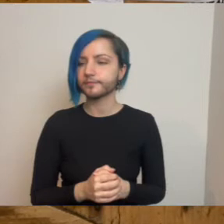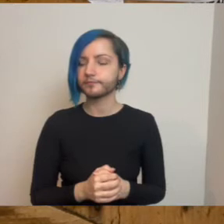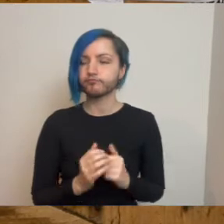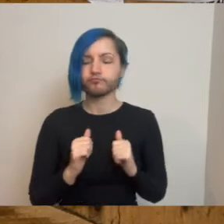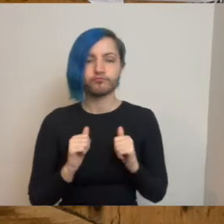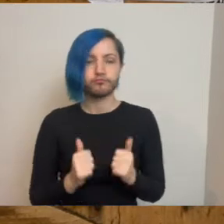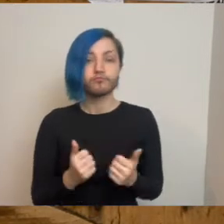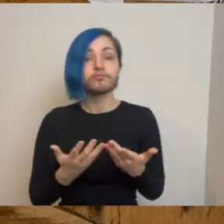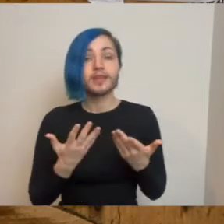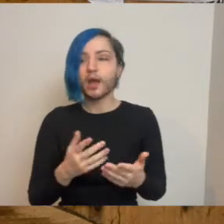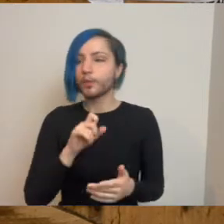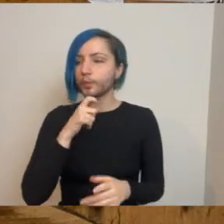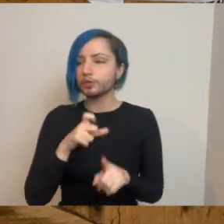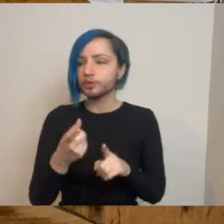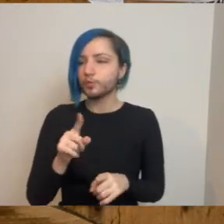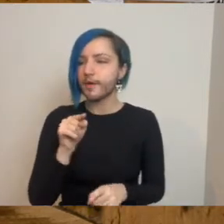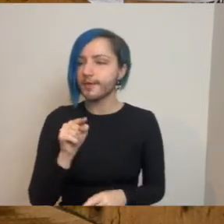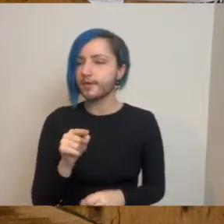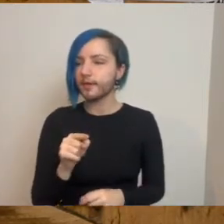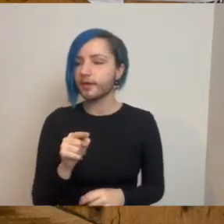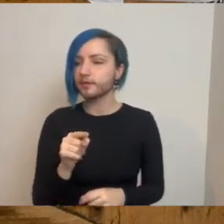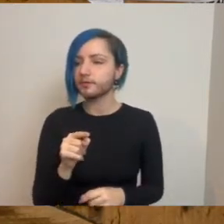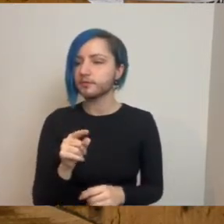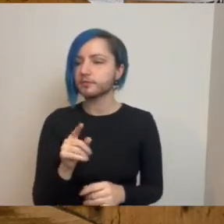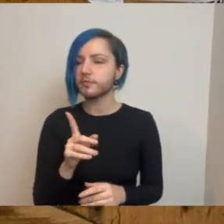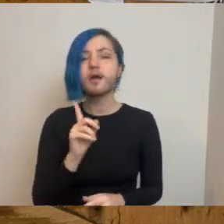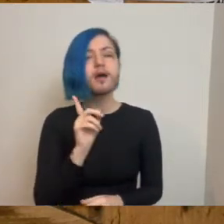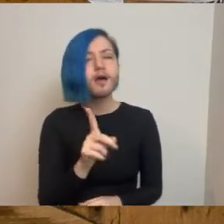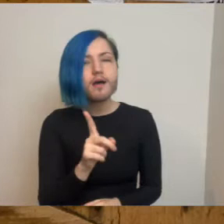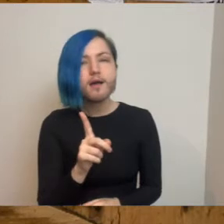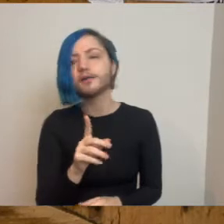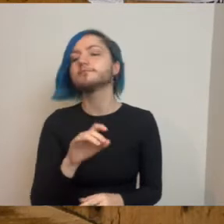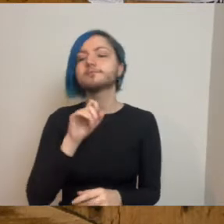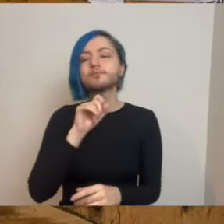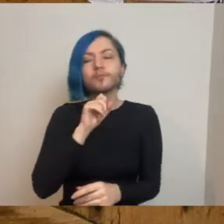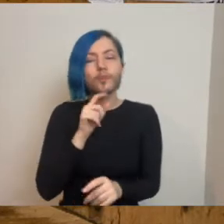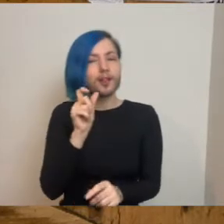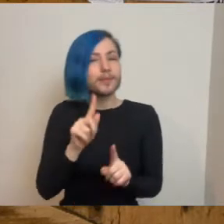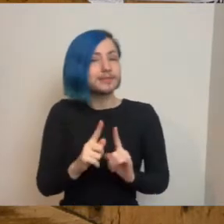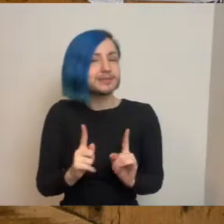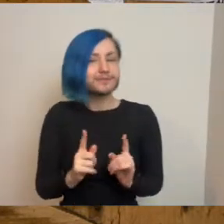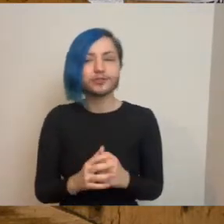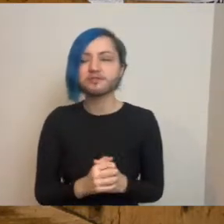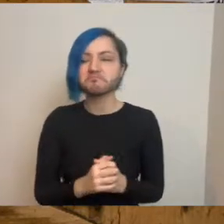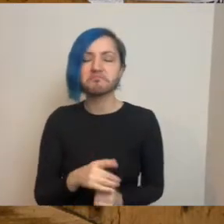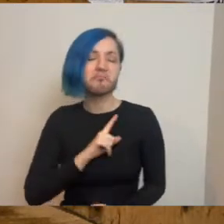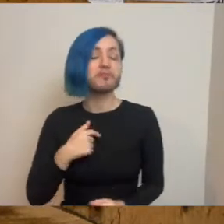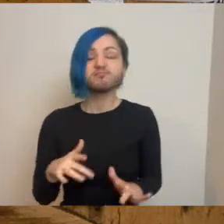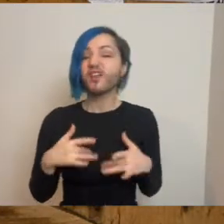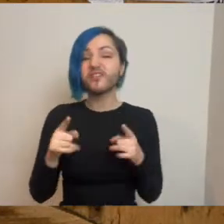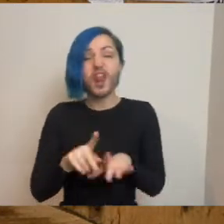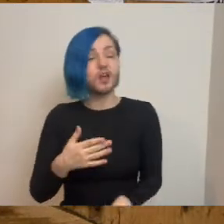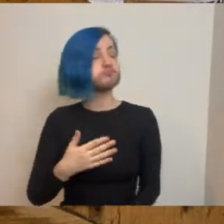Now, what I'm going to do here is I'm going to do something a little tricky, just because I feel like it,